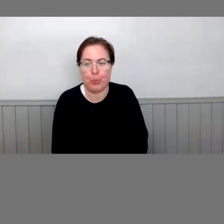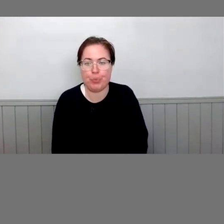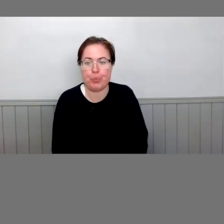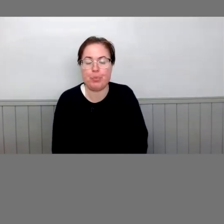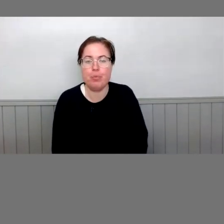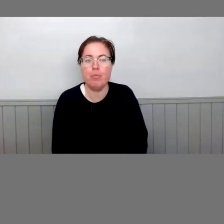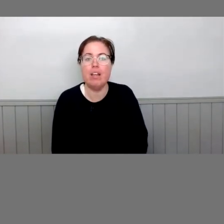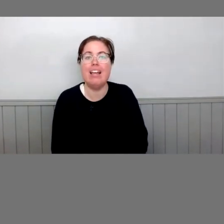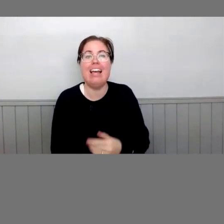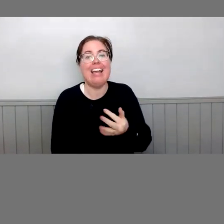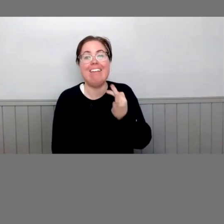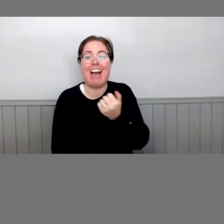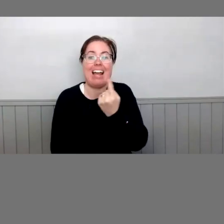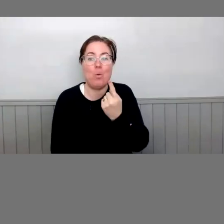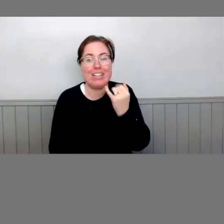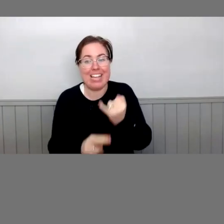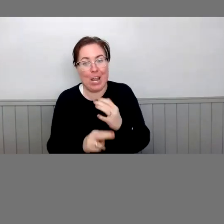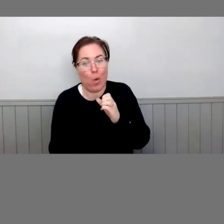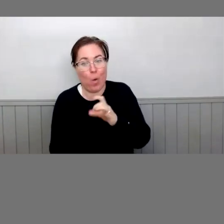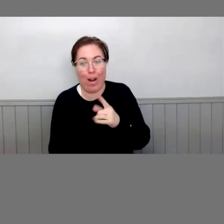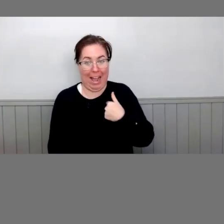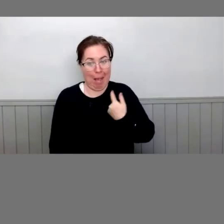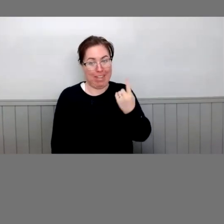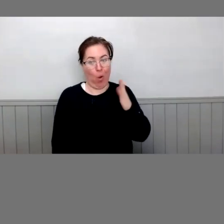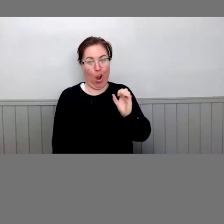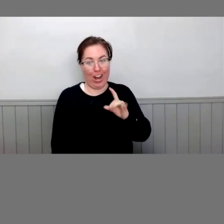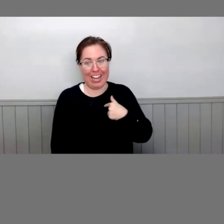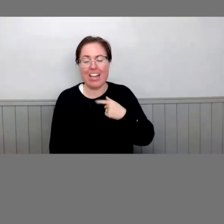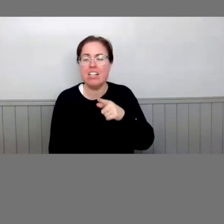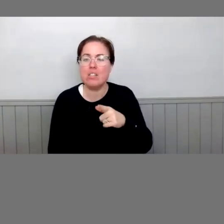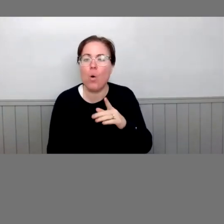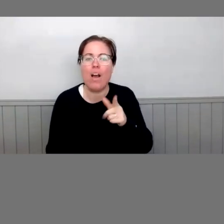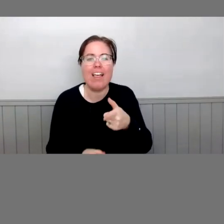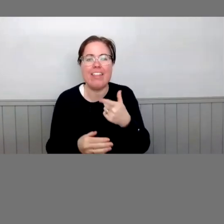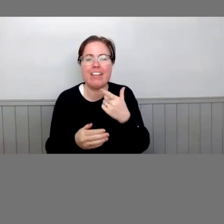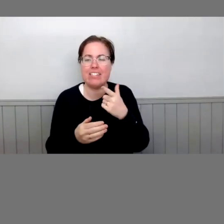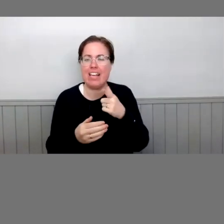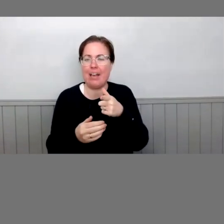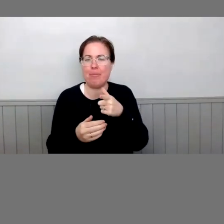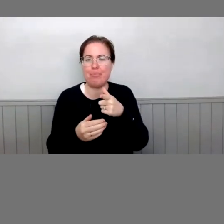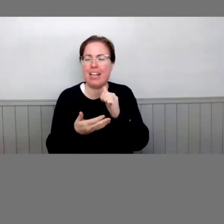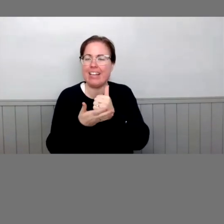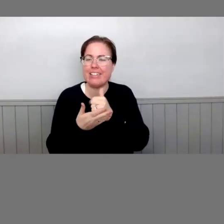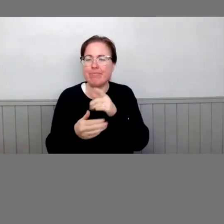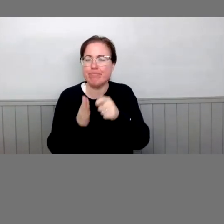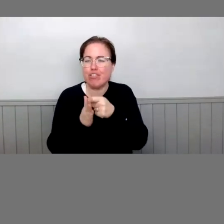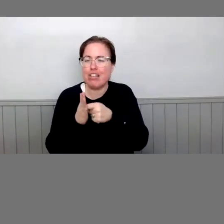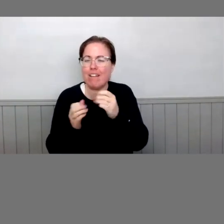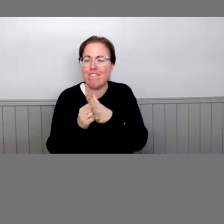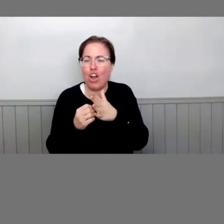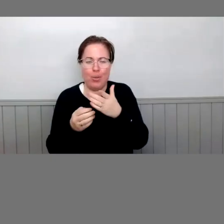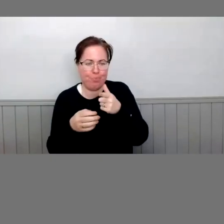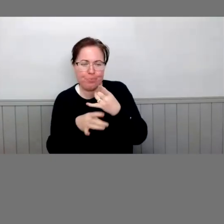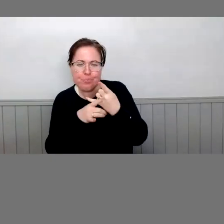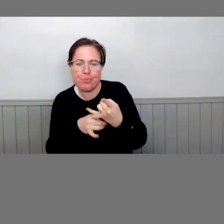specifically in Cork, which is where I am, the Gay Project do a lot of training as well for kind of working with LGBTQIA